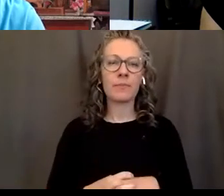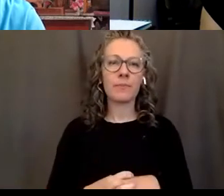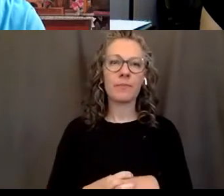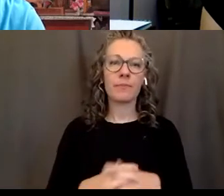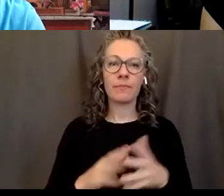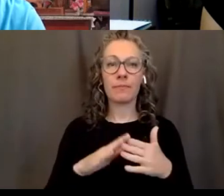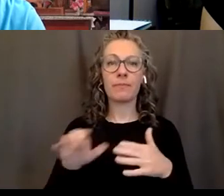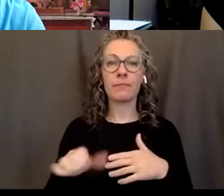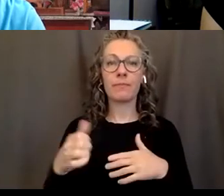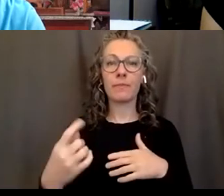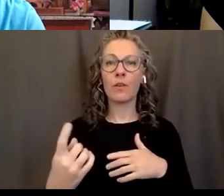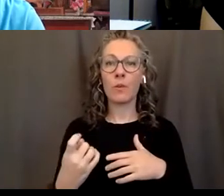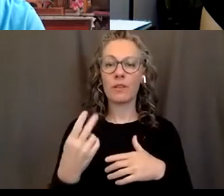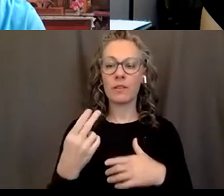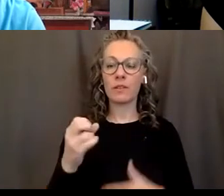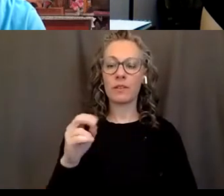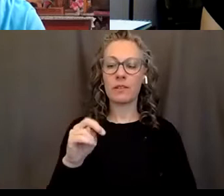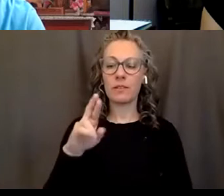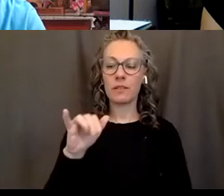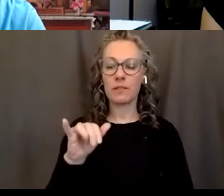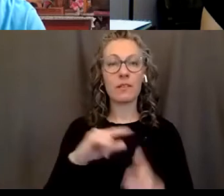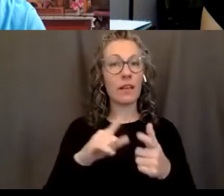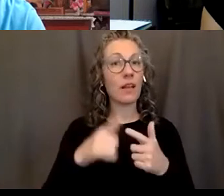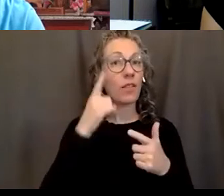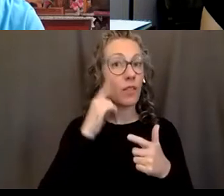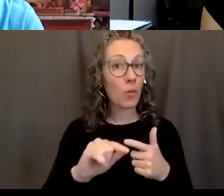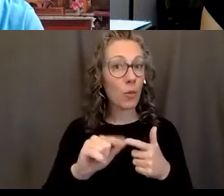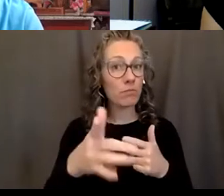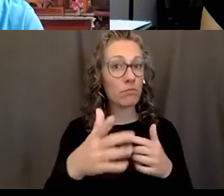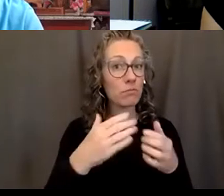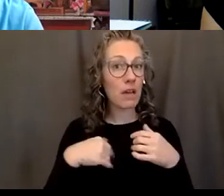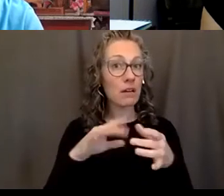here to say, Henry, and I think Thorne had something to say too.